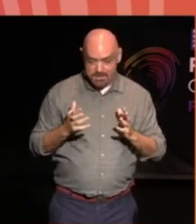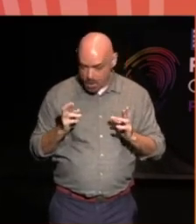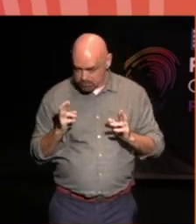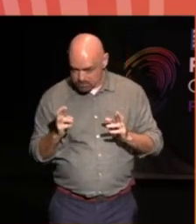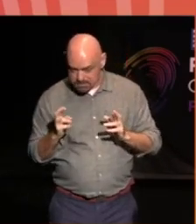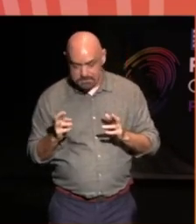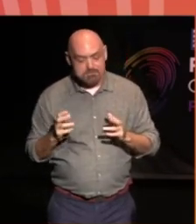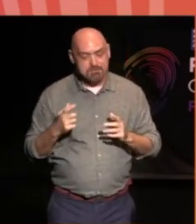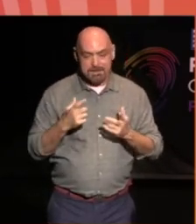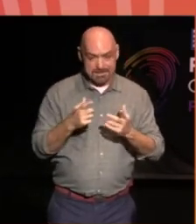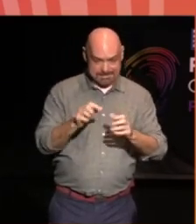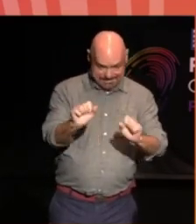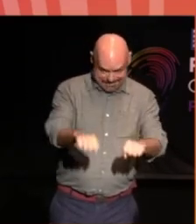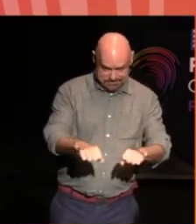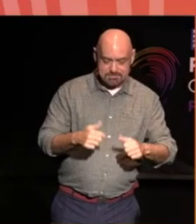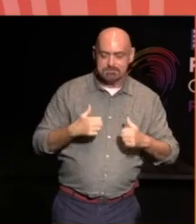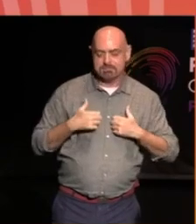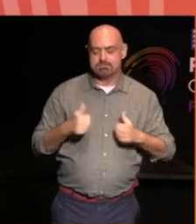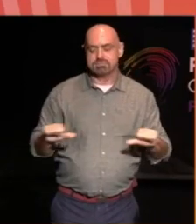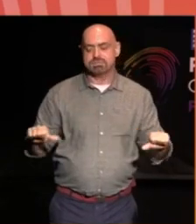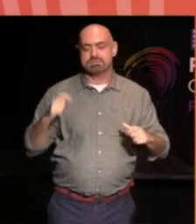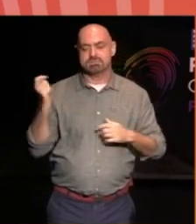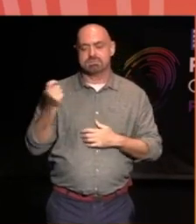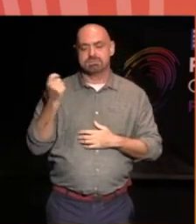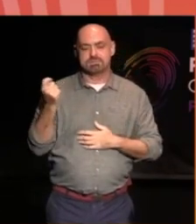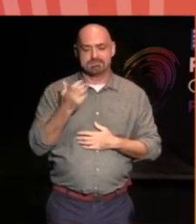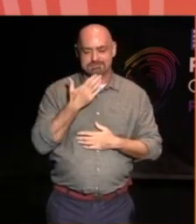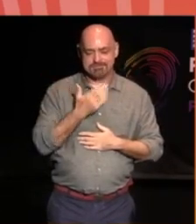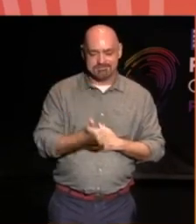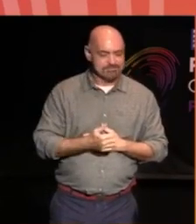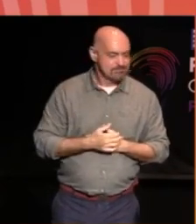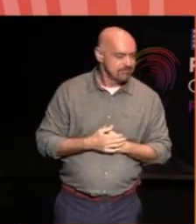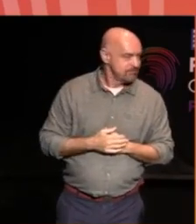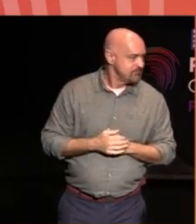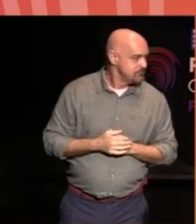way, then we've done our job. So thank you. Thank you.